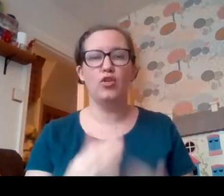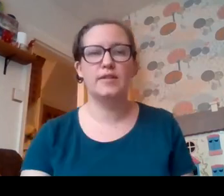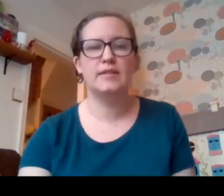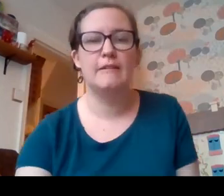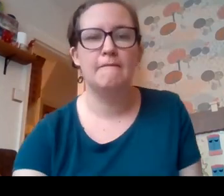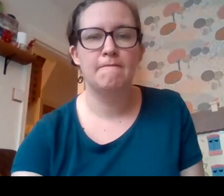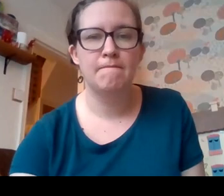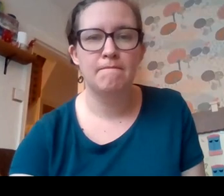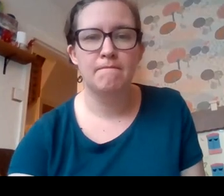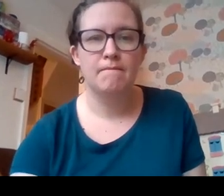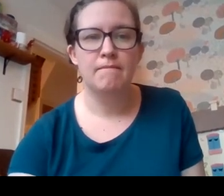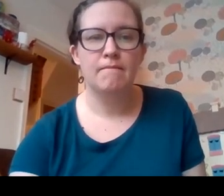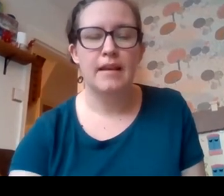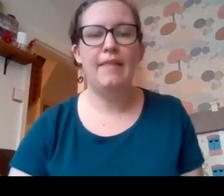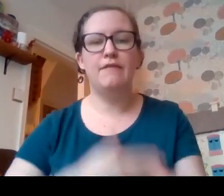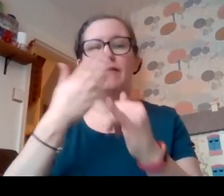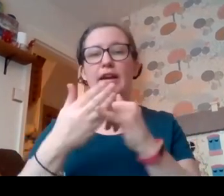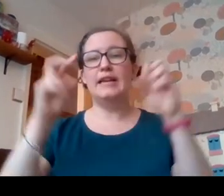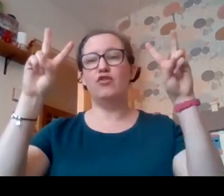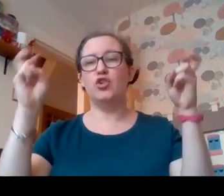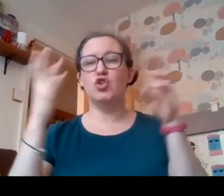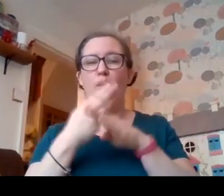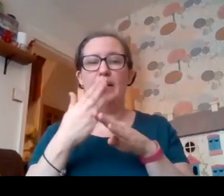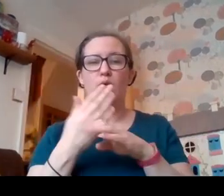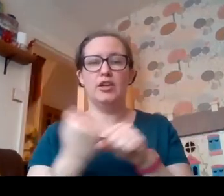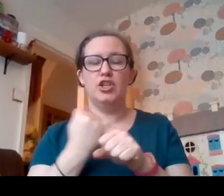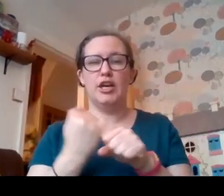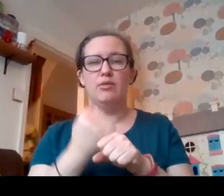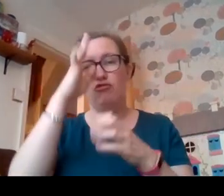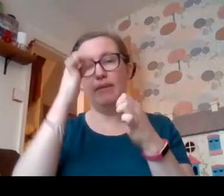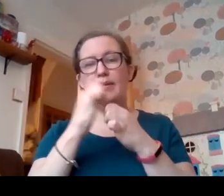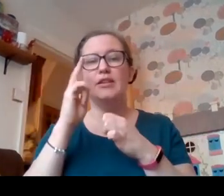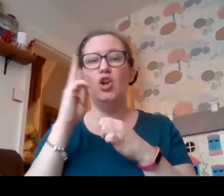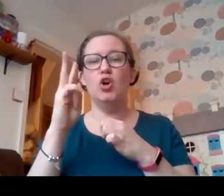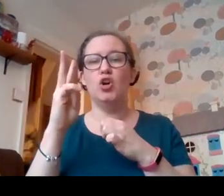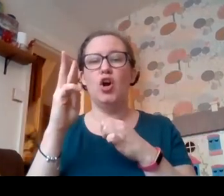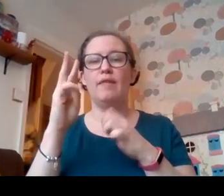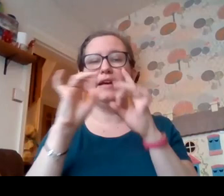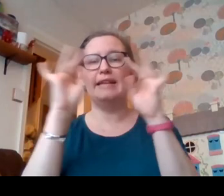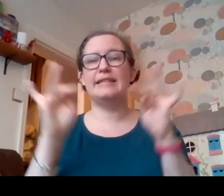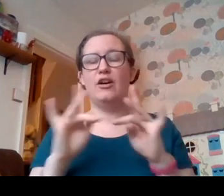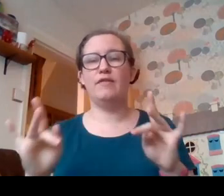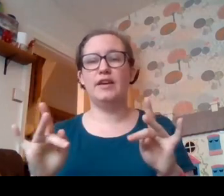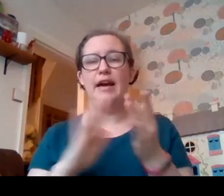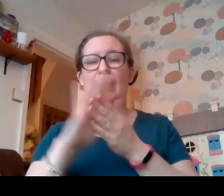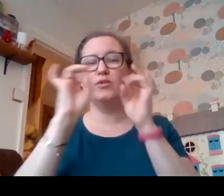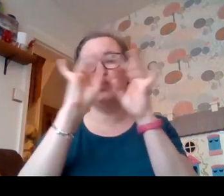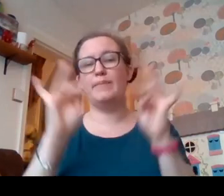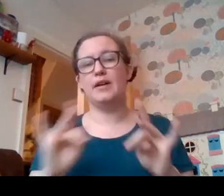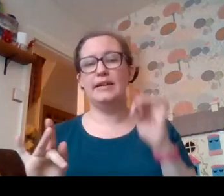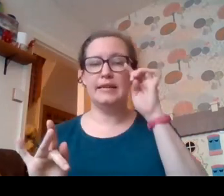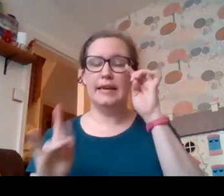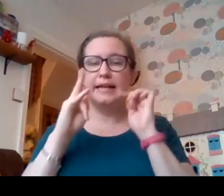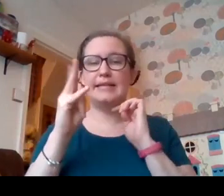more books. And then finally, you've got your topic work to do. Remember to look on the